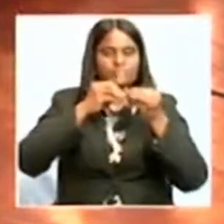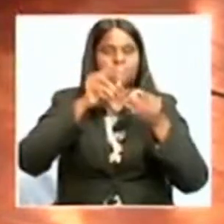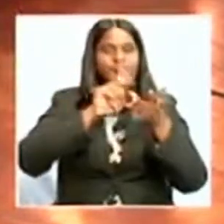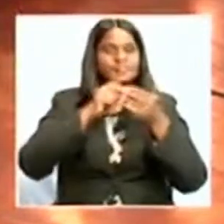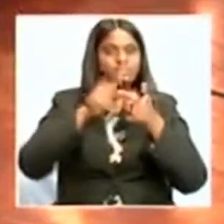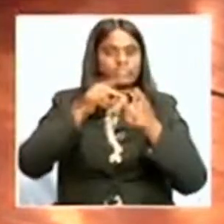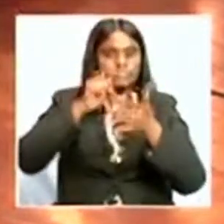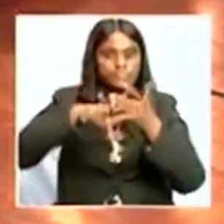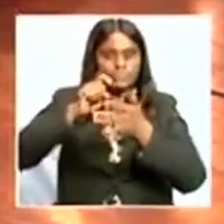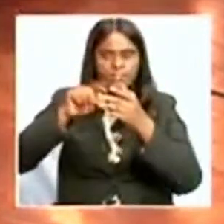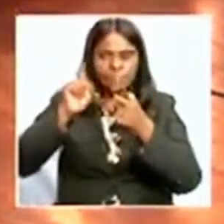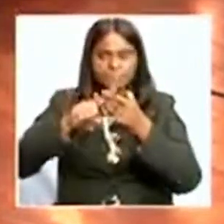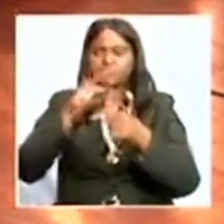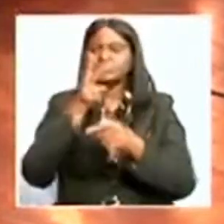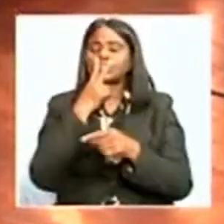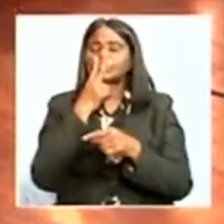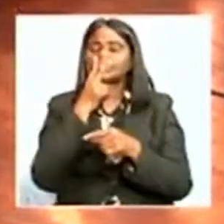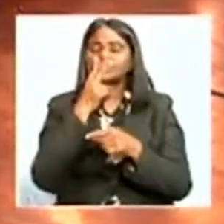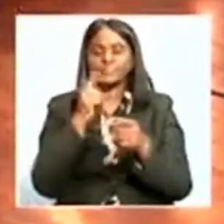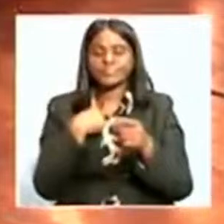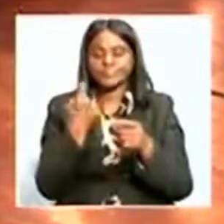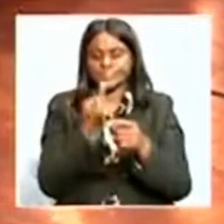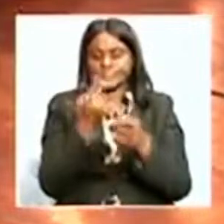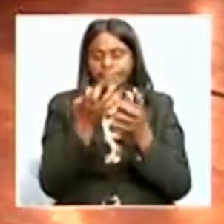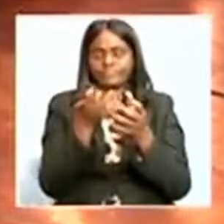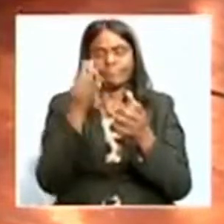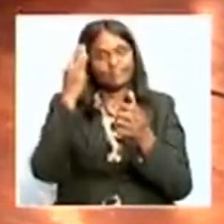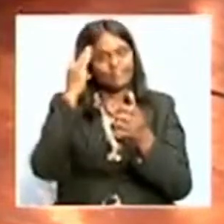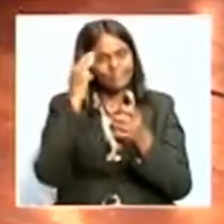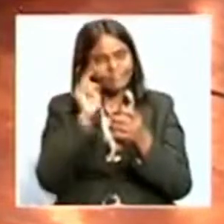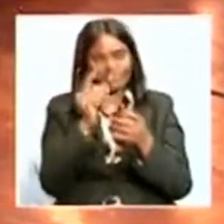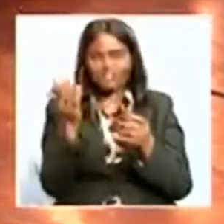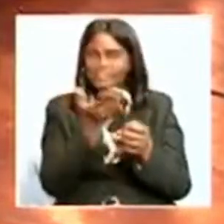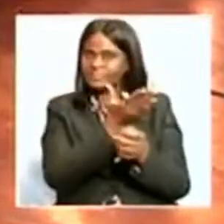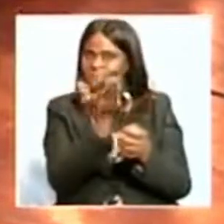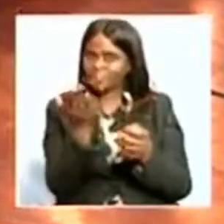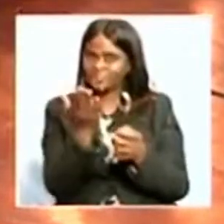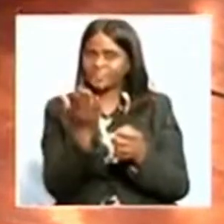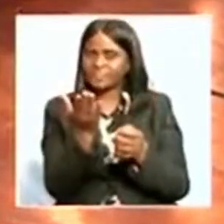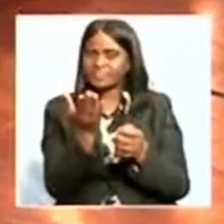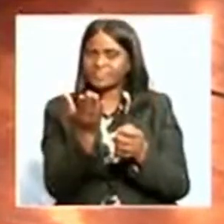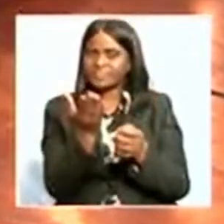duty on tobacco. I would want to find out this